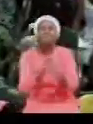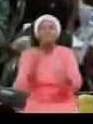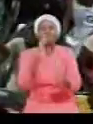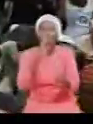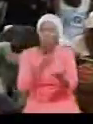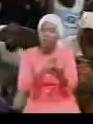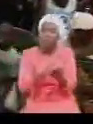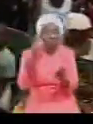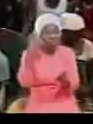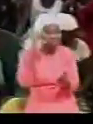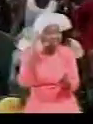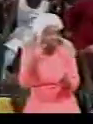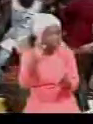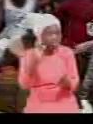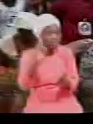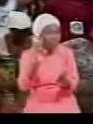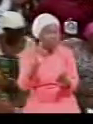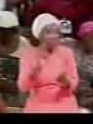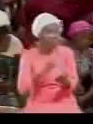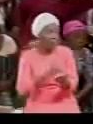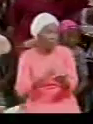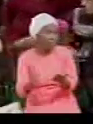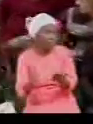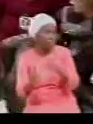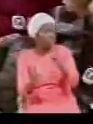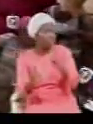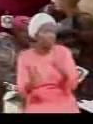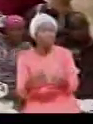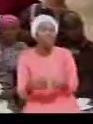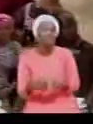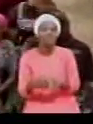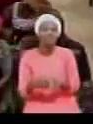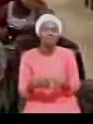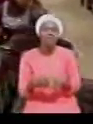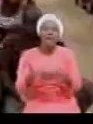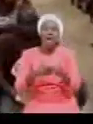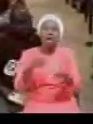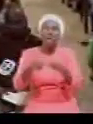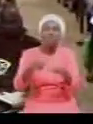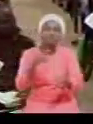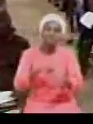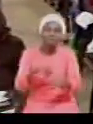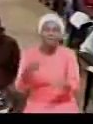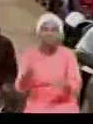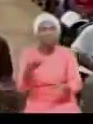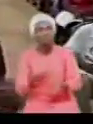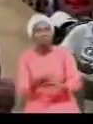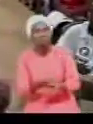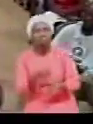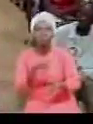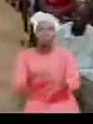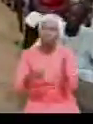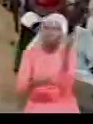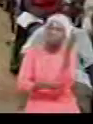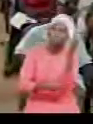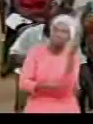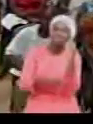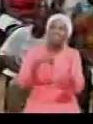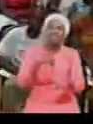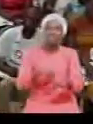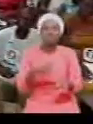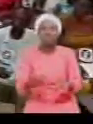holy? How about times of difficulty, times of temptation, times